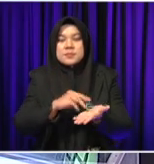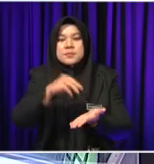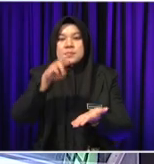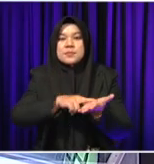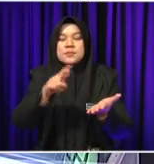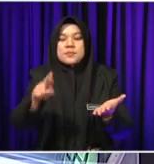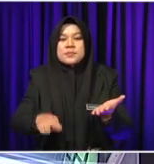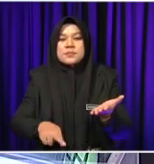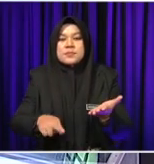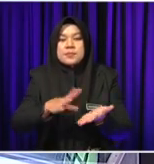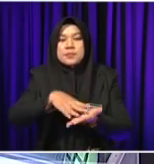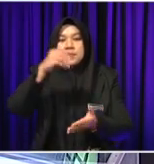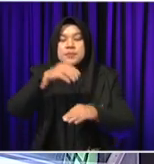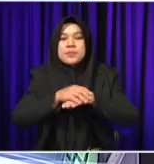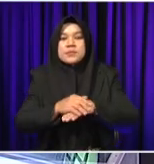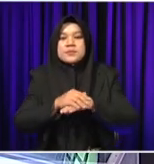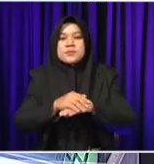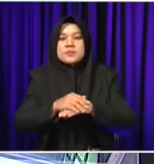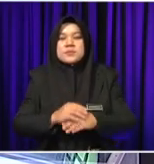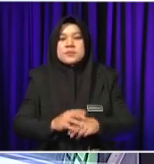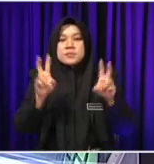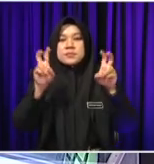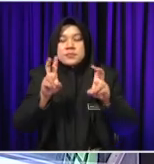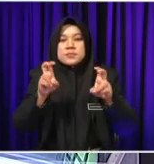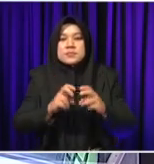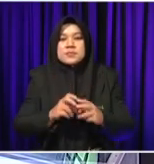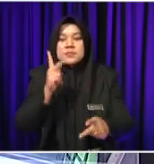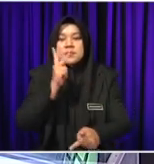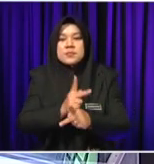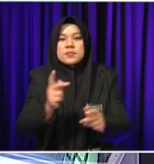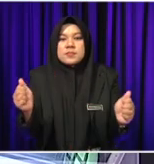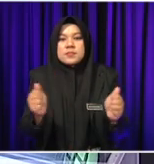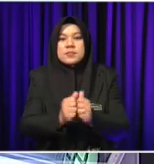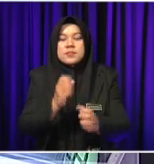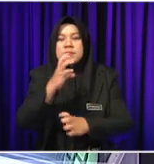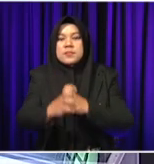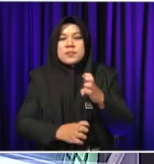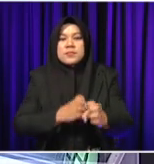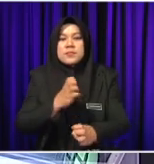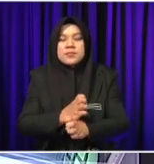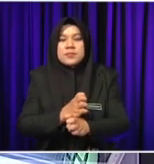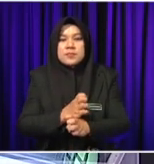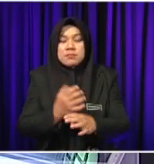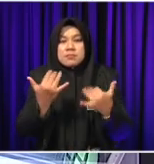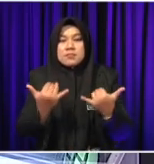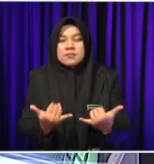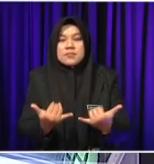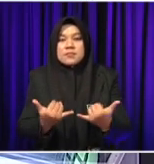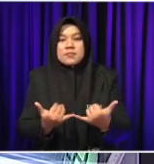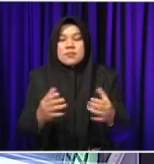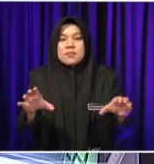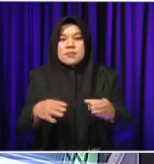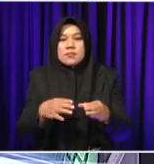we are learning Bahasa Inggeris, and our topic is Save the Earth. But for this segment, we're going to be doing a